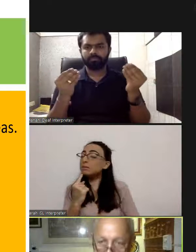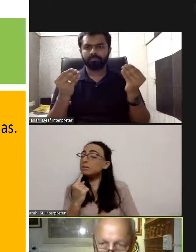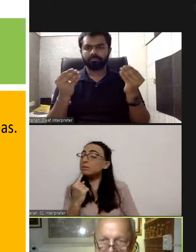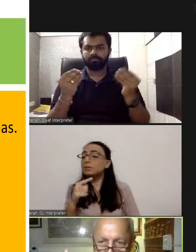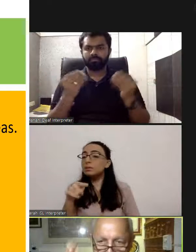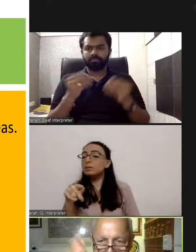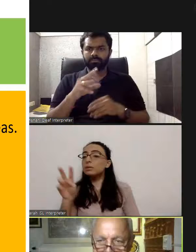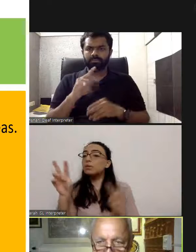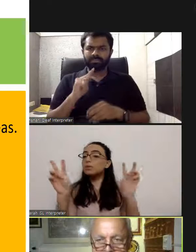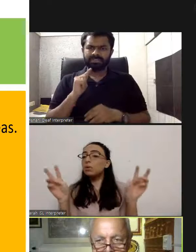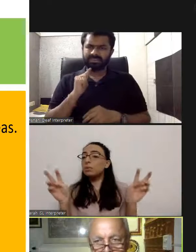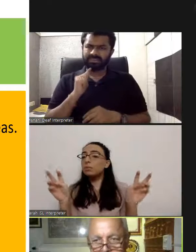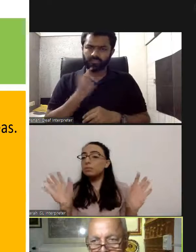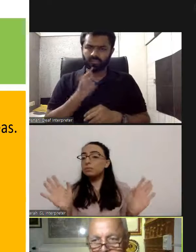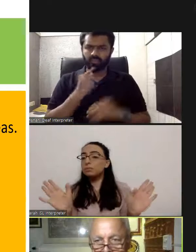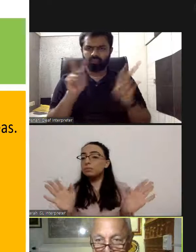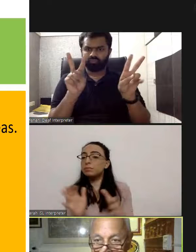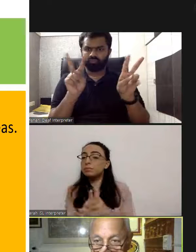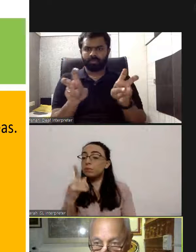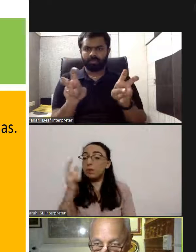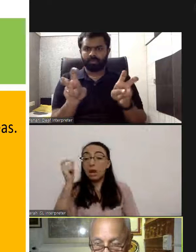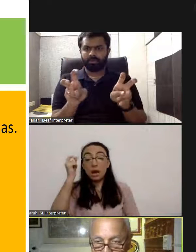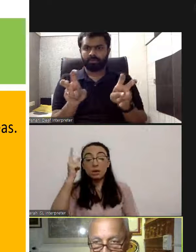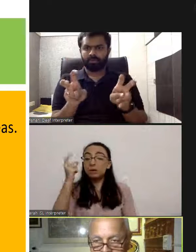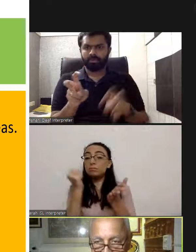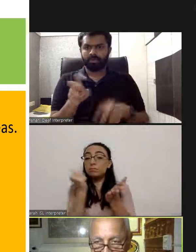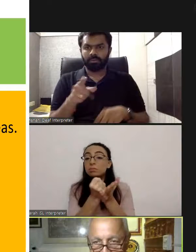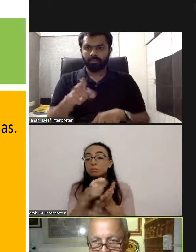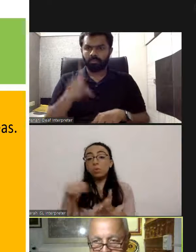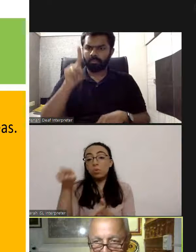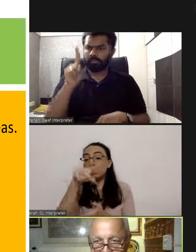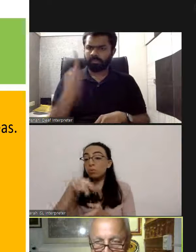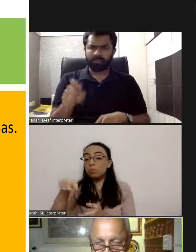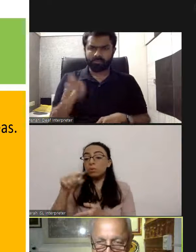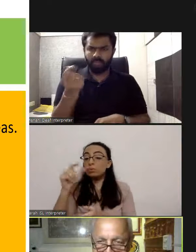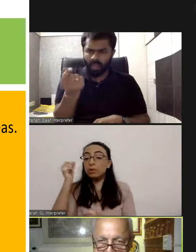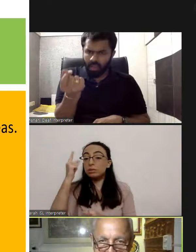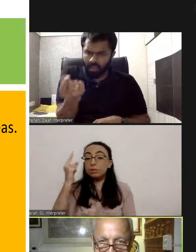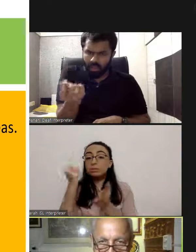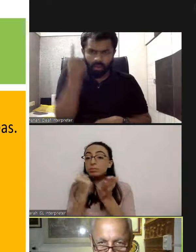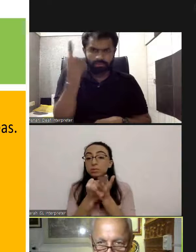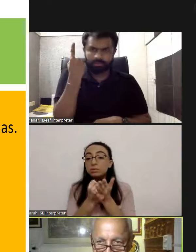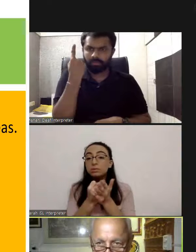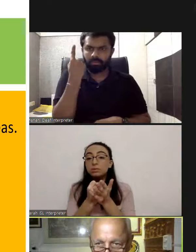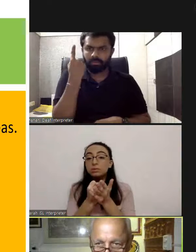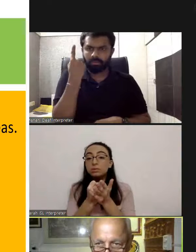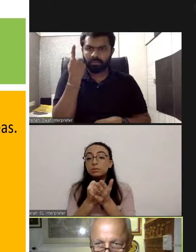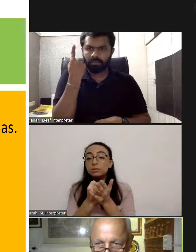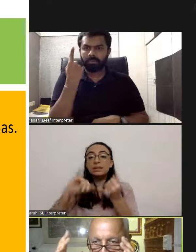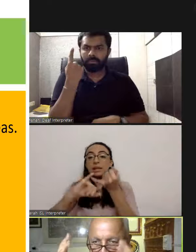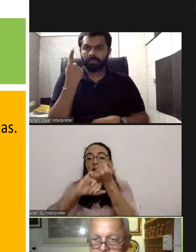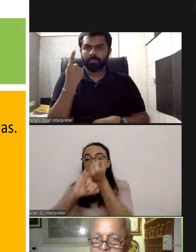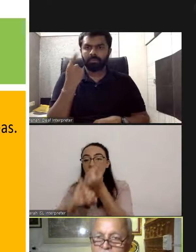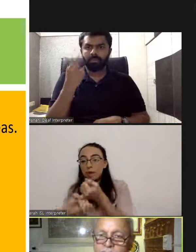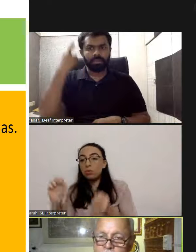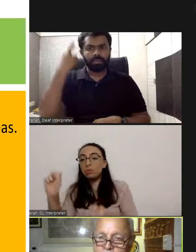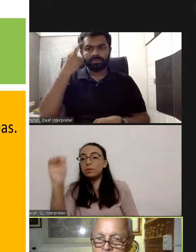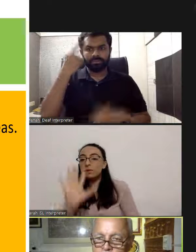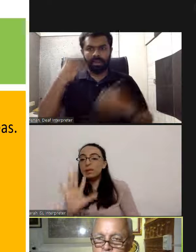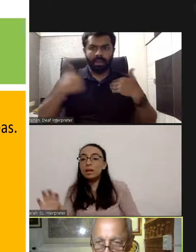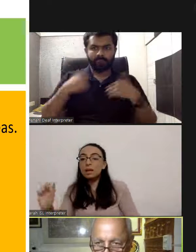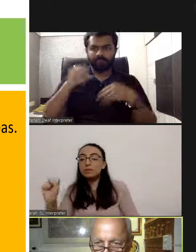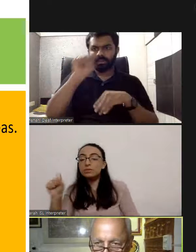It's very critical to understand this, particularly in the context of, say, the Southeast Asian country. A family may